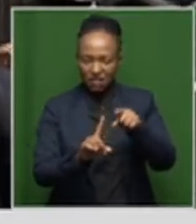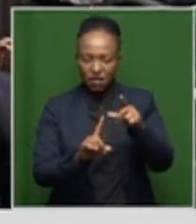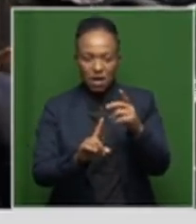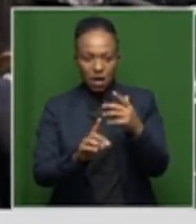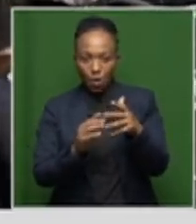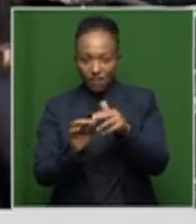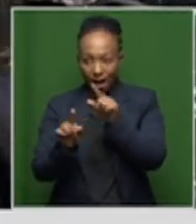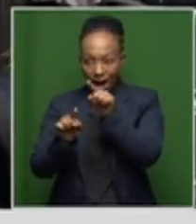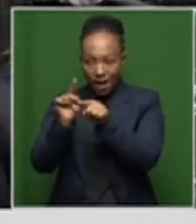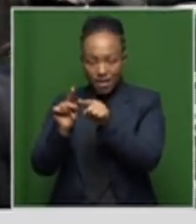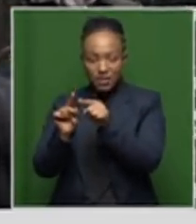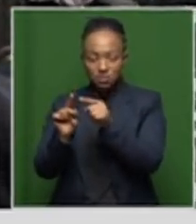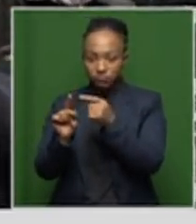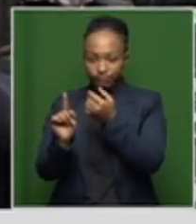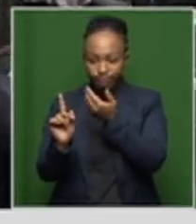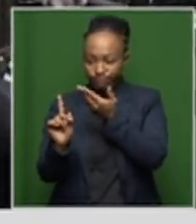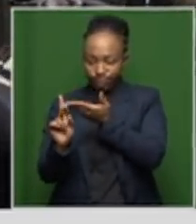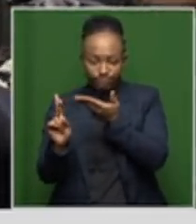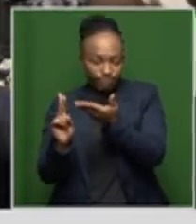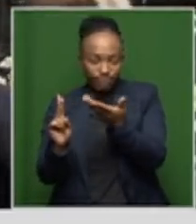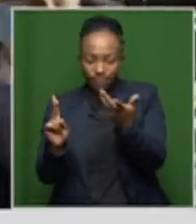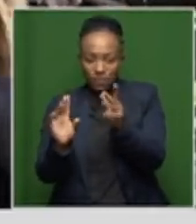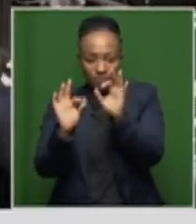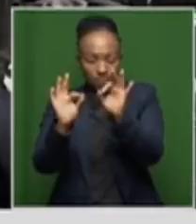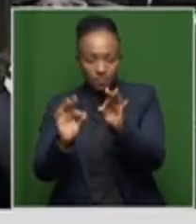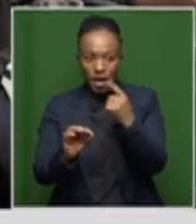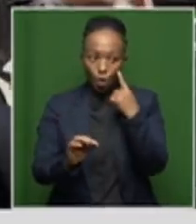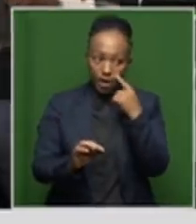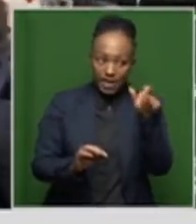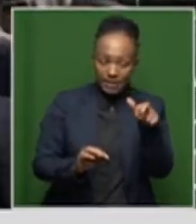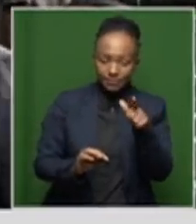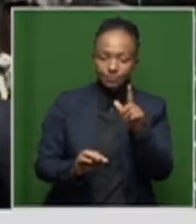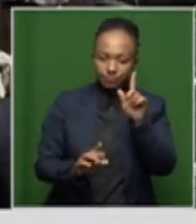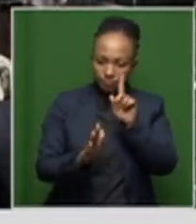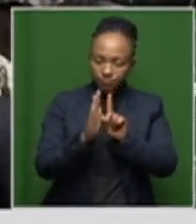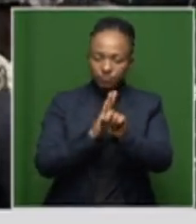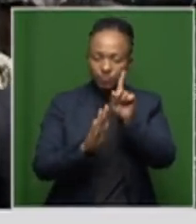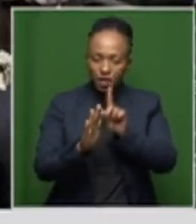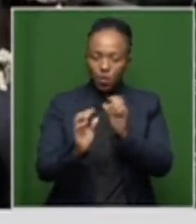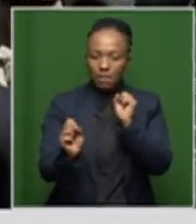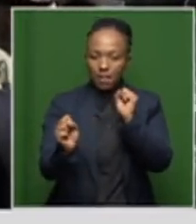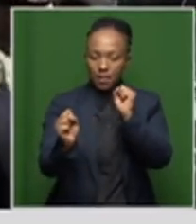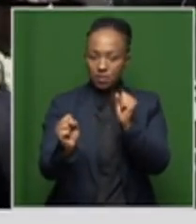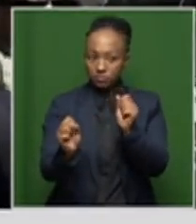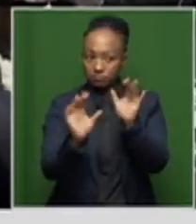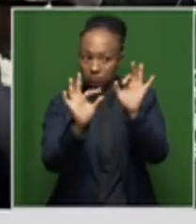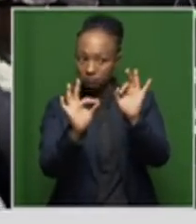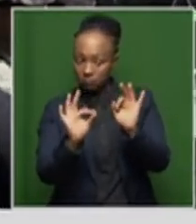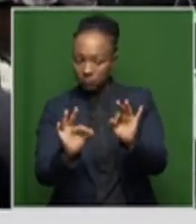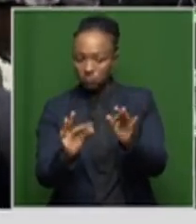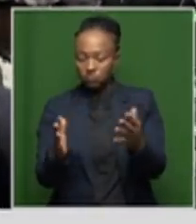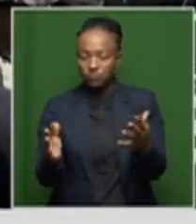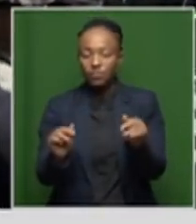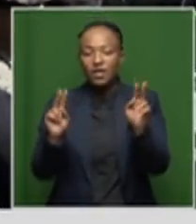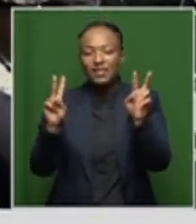allegations that are put before them are credible, whether the witnesses that are coming to testify on behalf of the state are they credible witnesses. So